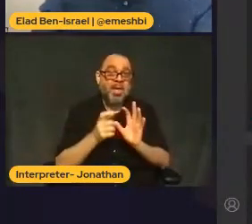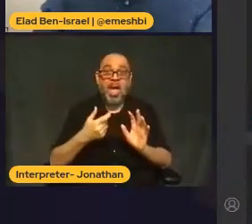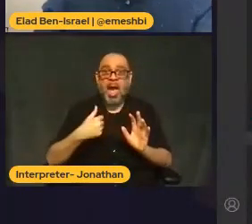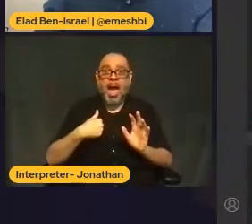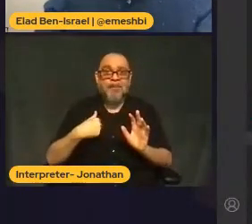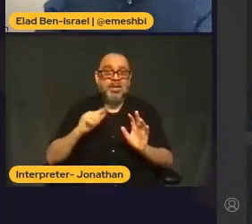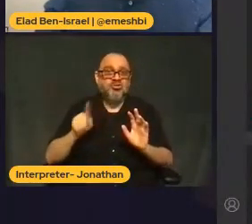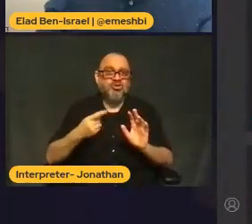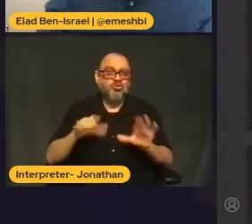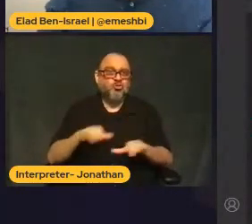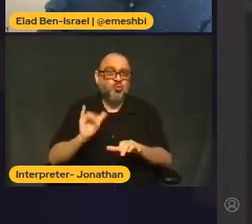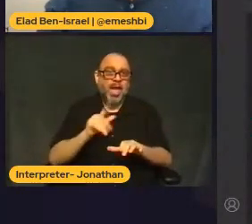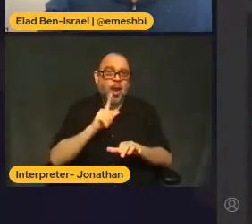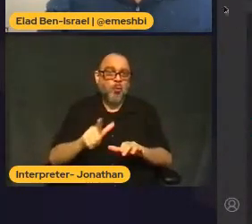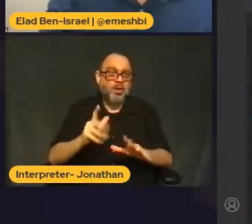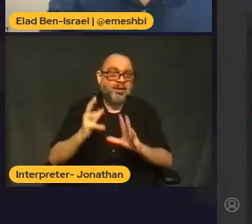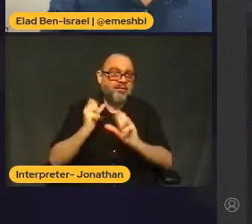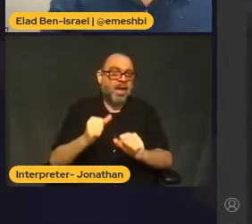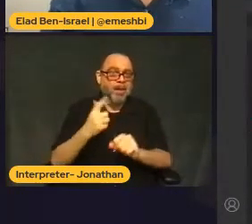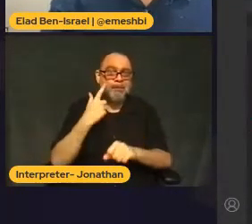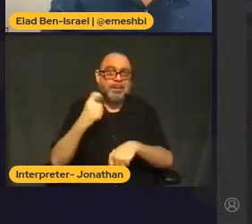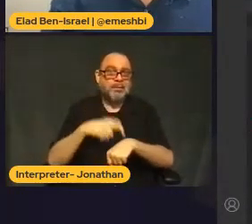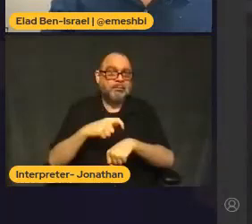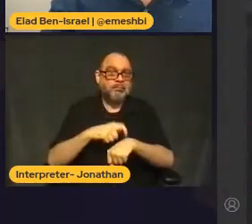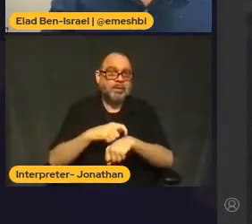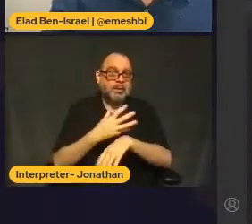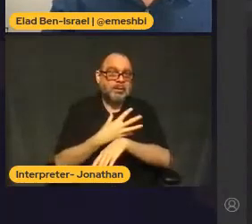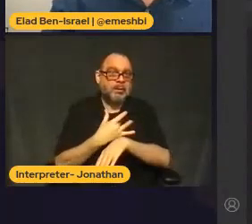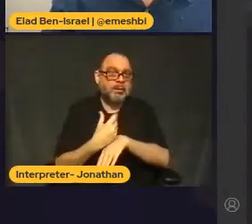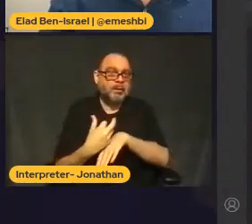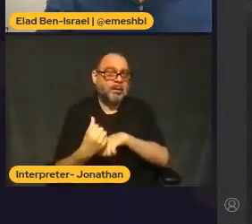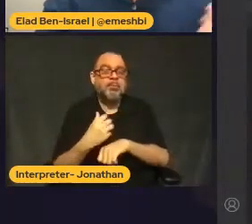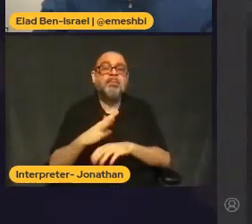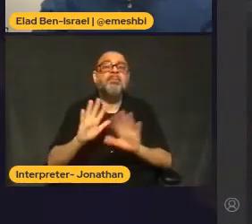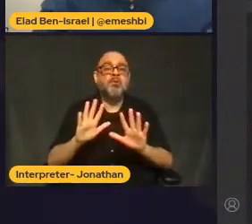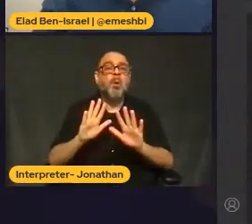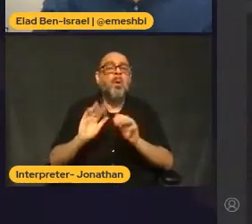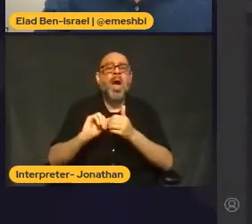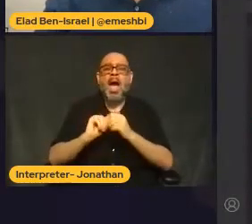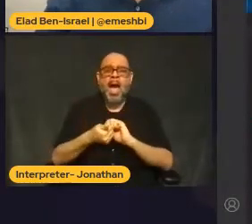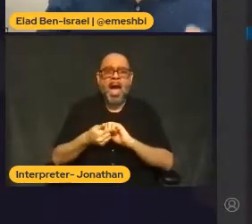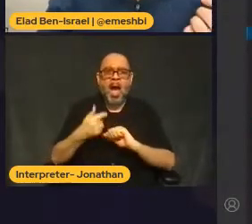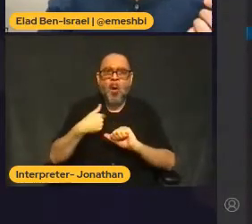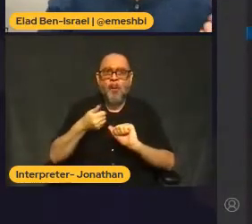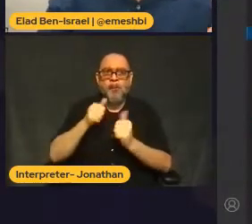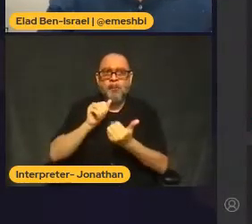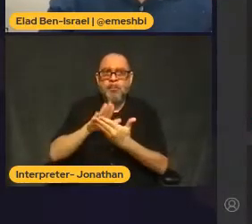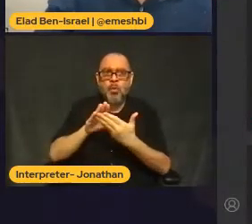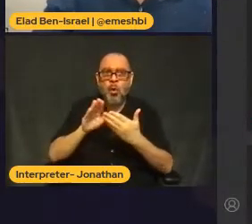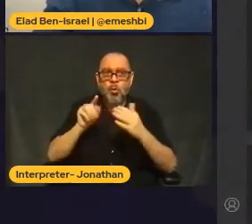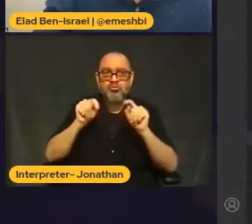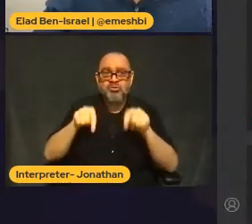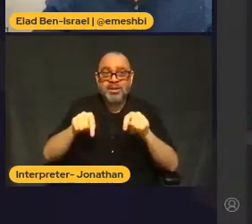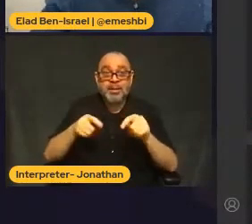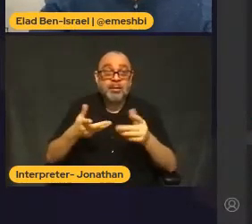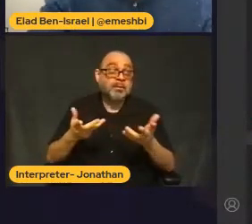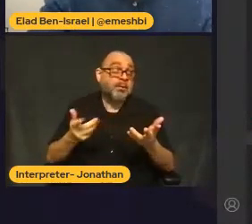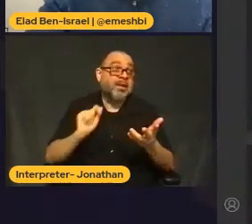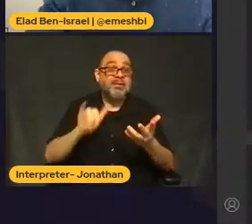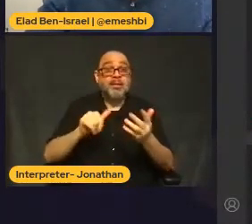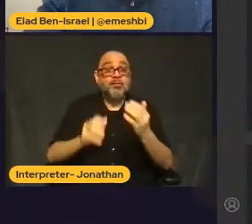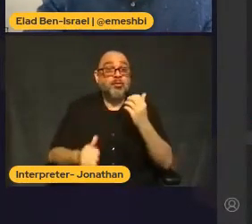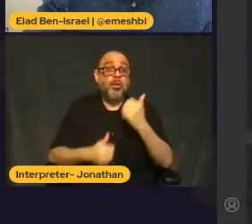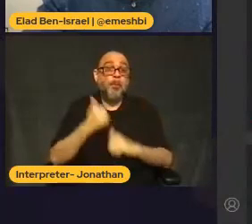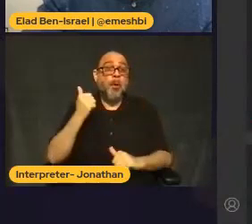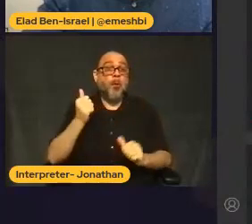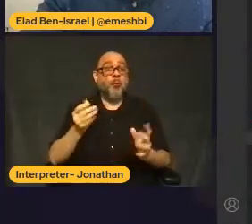running out of time. And what I want to do is the way I'm going to do it is not I'm not sure that's the most elegant way, but